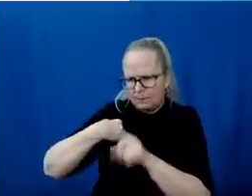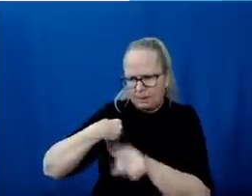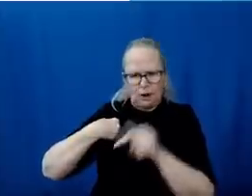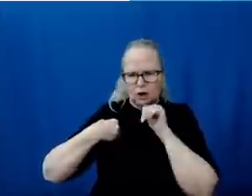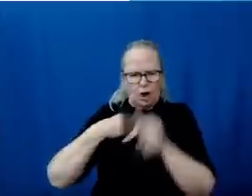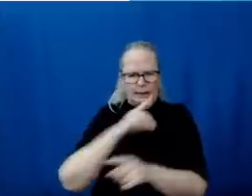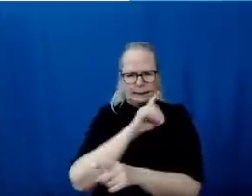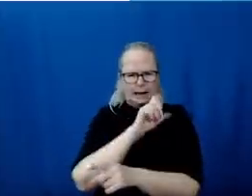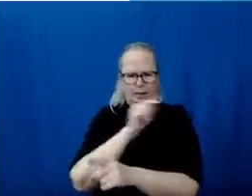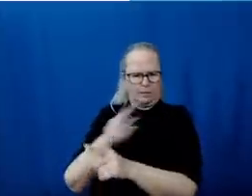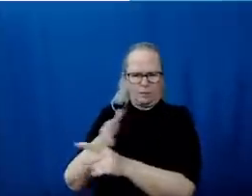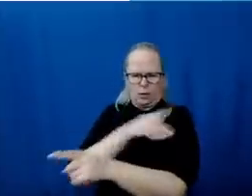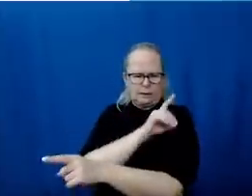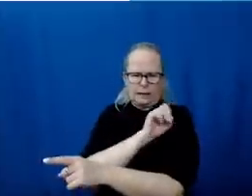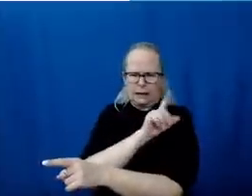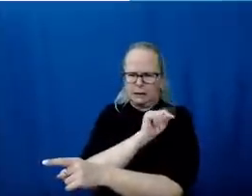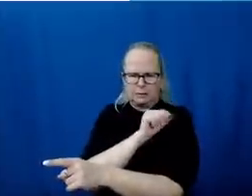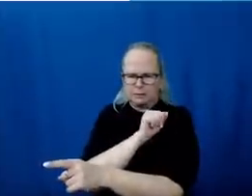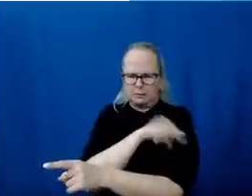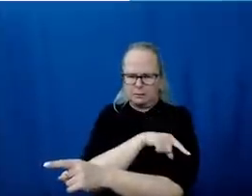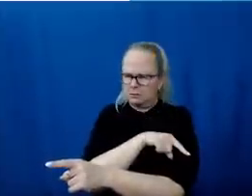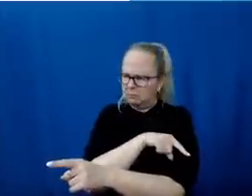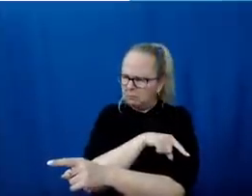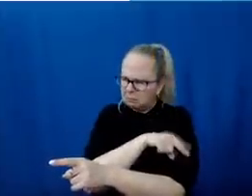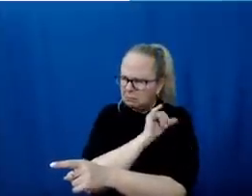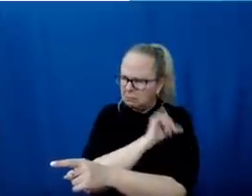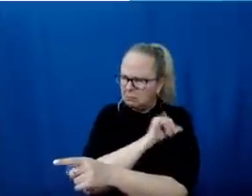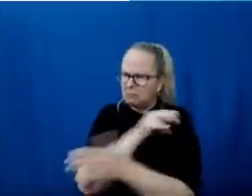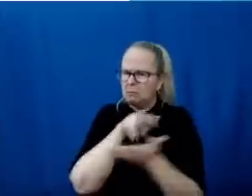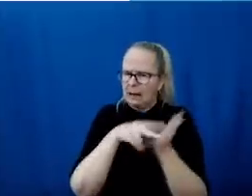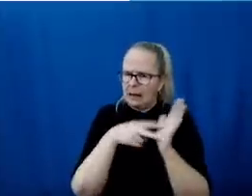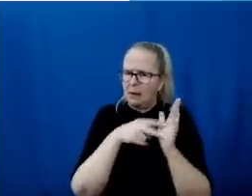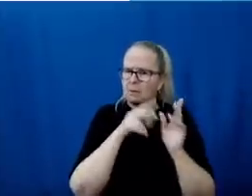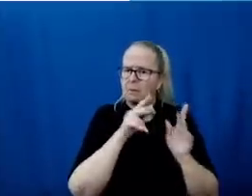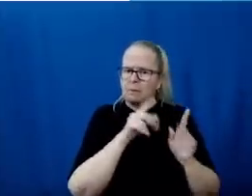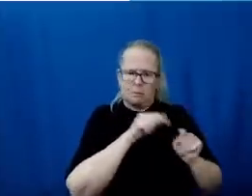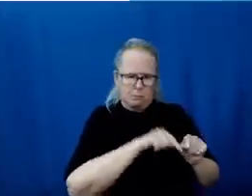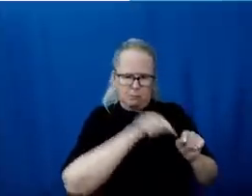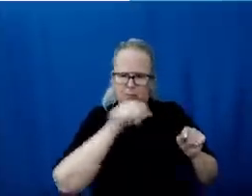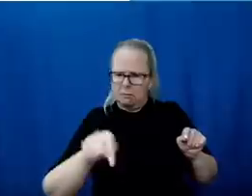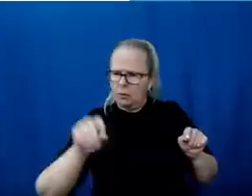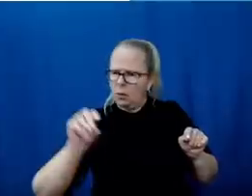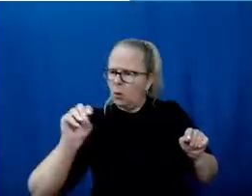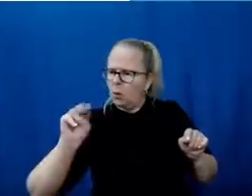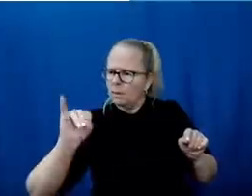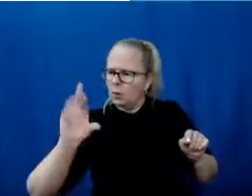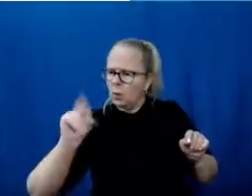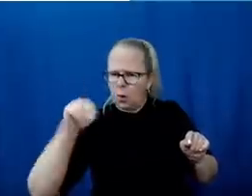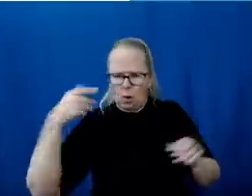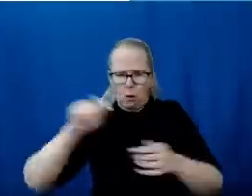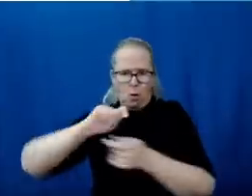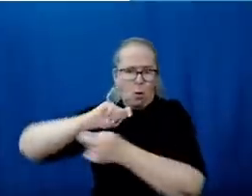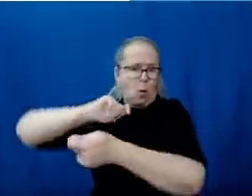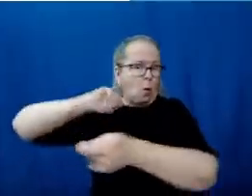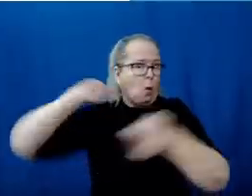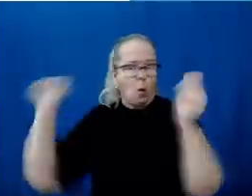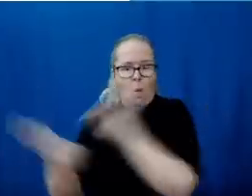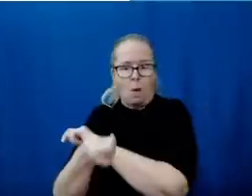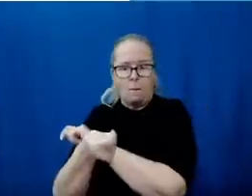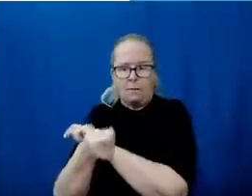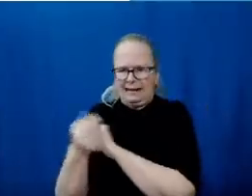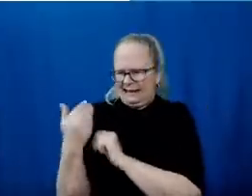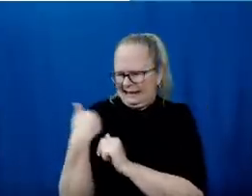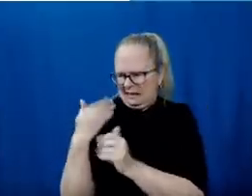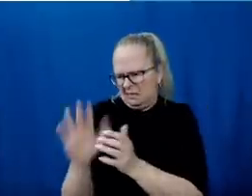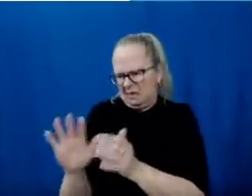Delta. And we can see how the proportion of Omicron to Delta changed very rapidly across